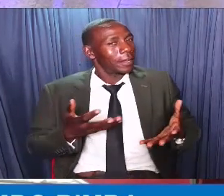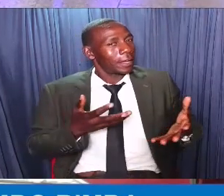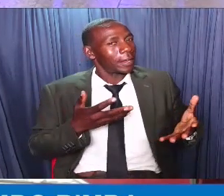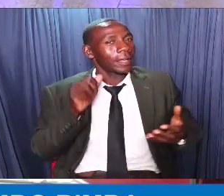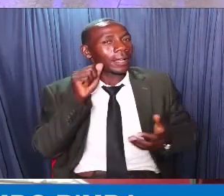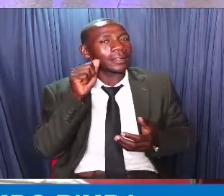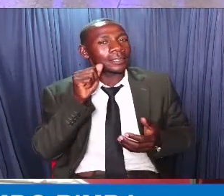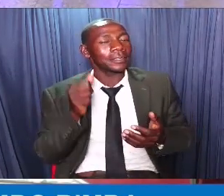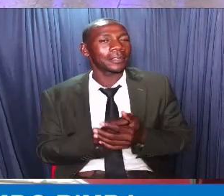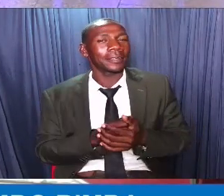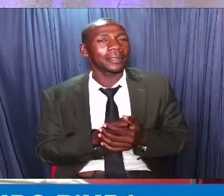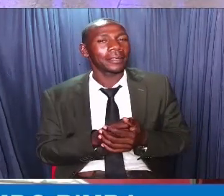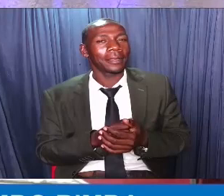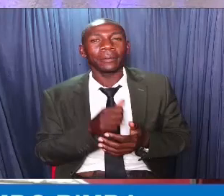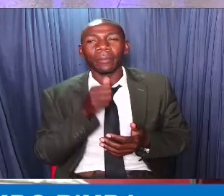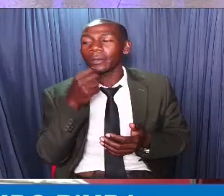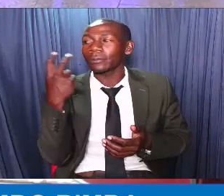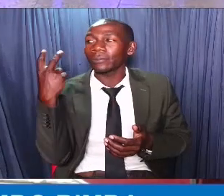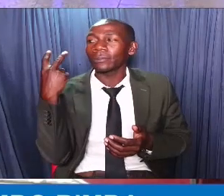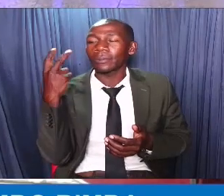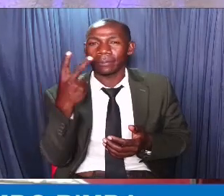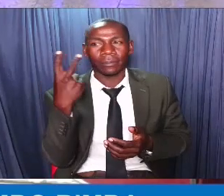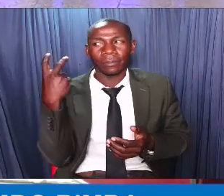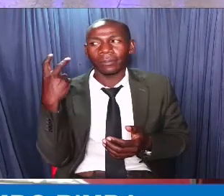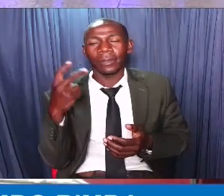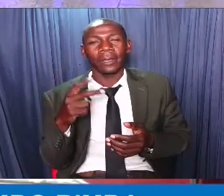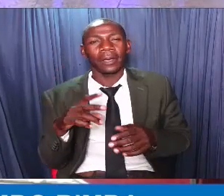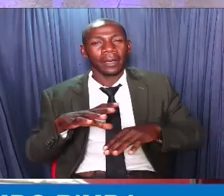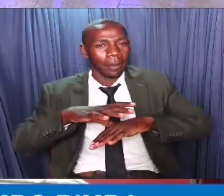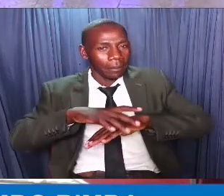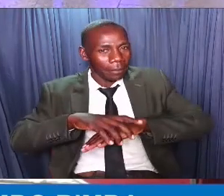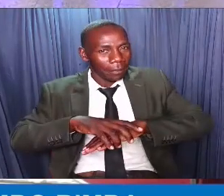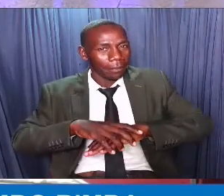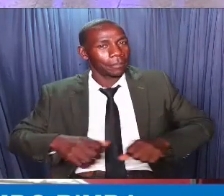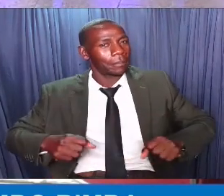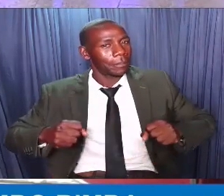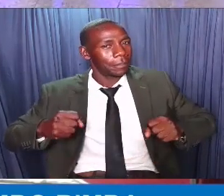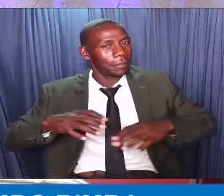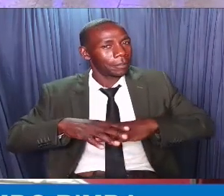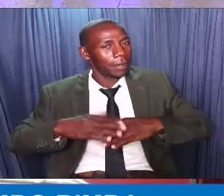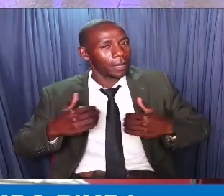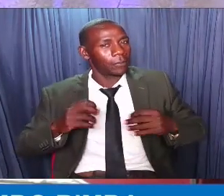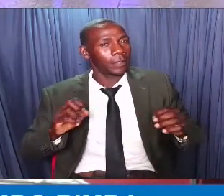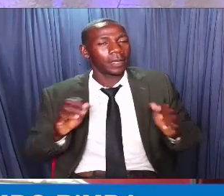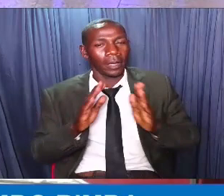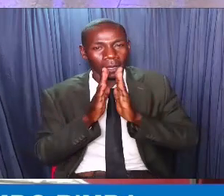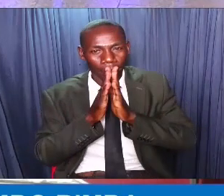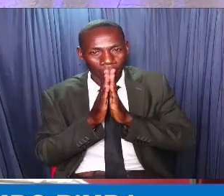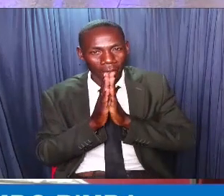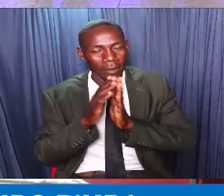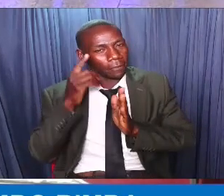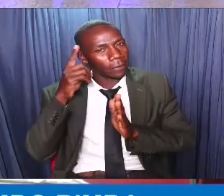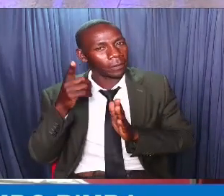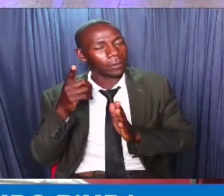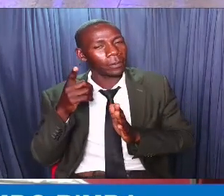aunt. Usipoangalia nyuma utaniacha maana nguvu za kushikilia sina. Because I don't have the strength to hold. Akaniambia sasa na kuombea. She told me you